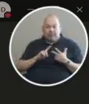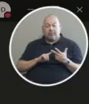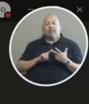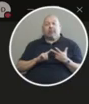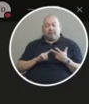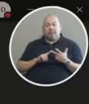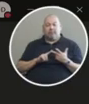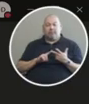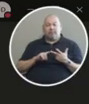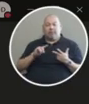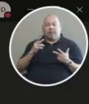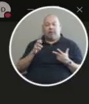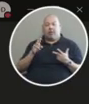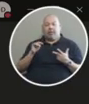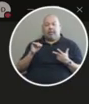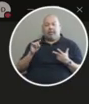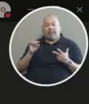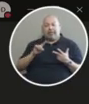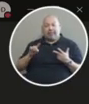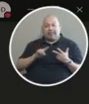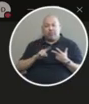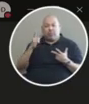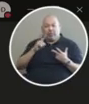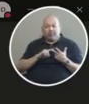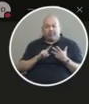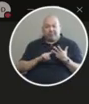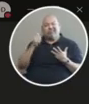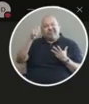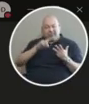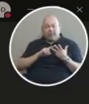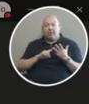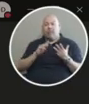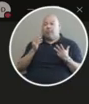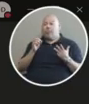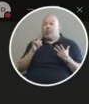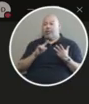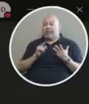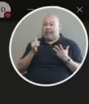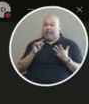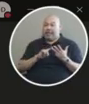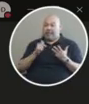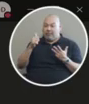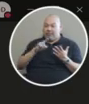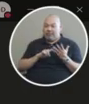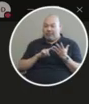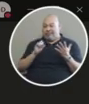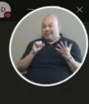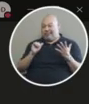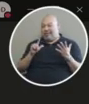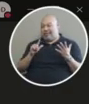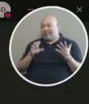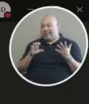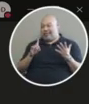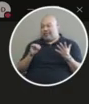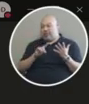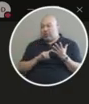Hernandez? Yes. Morgan? Yes. Salcido? Aye.